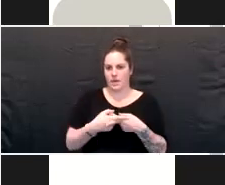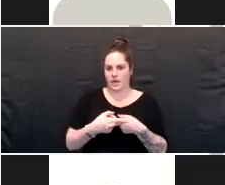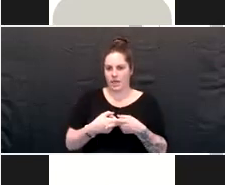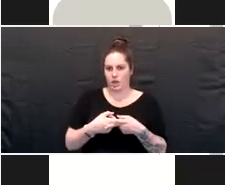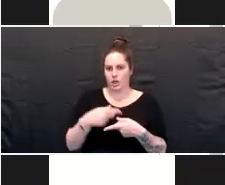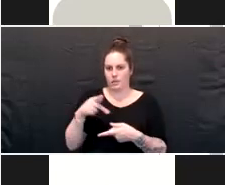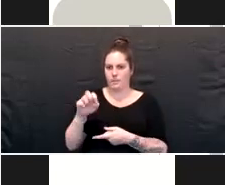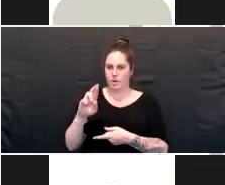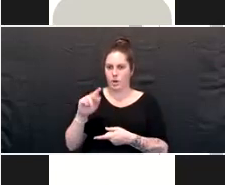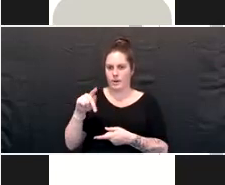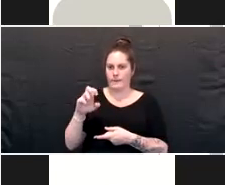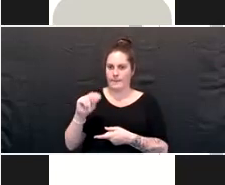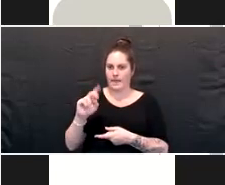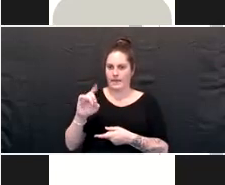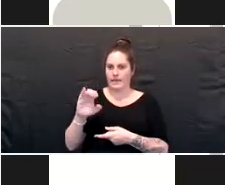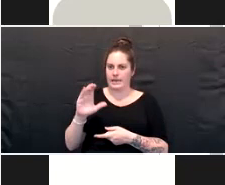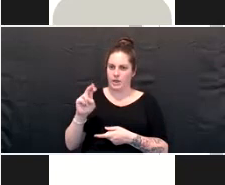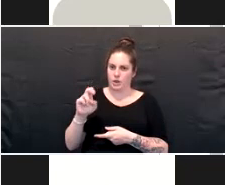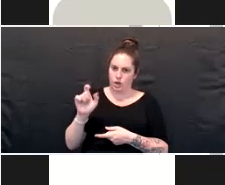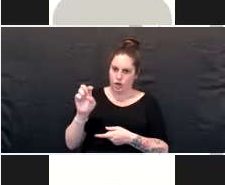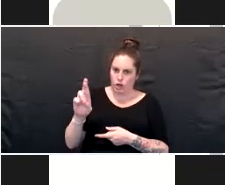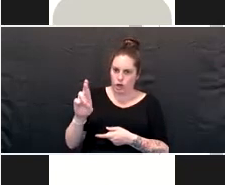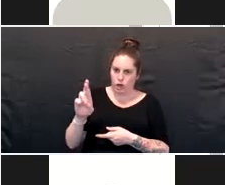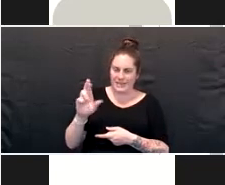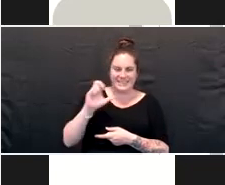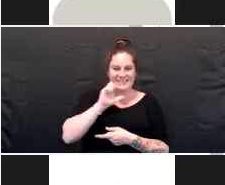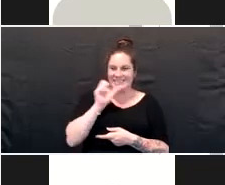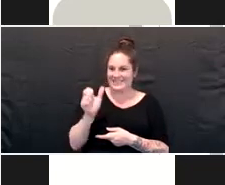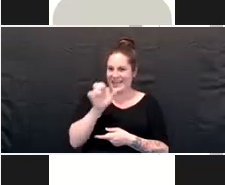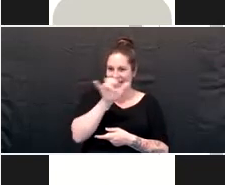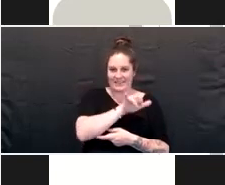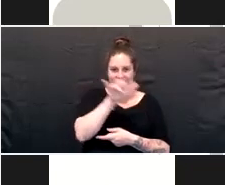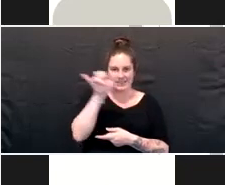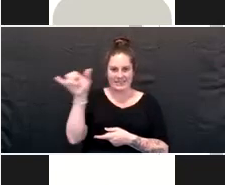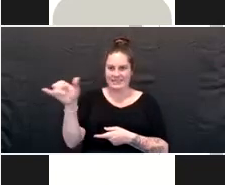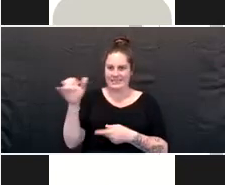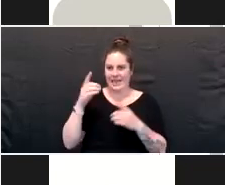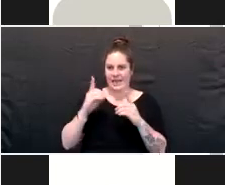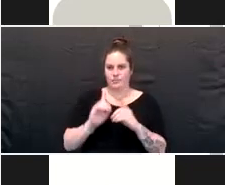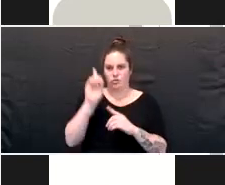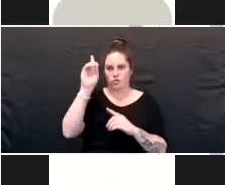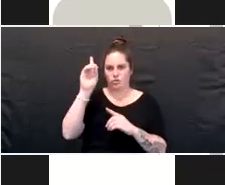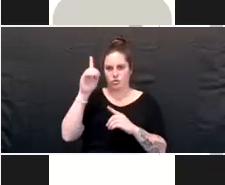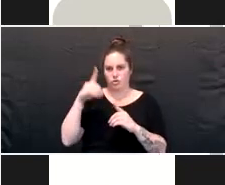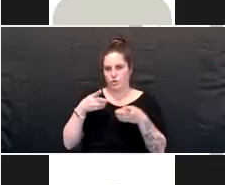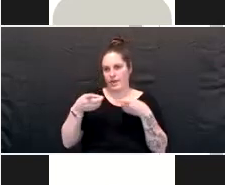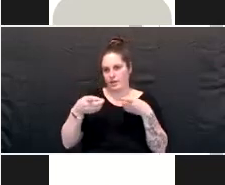are perpendicular, meaning they're not in the same direction. So no work is being